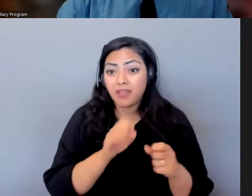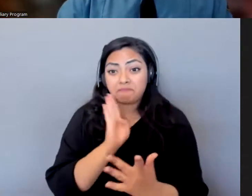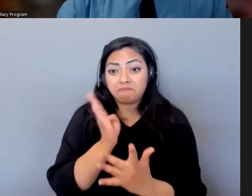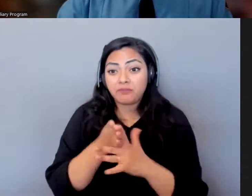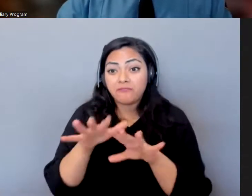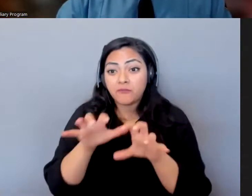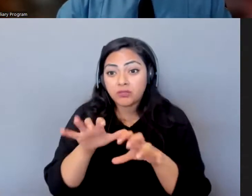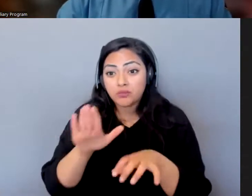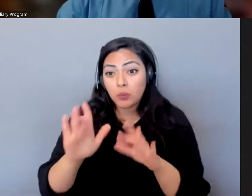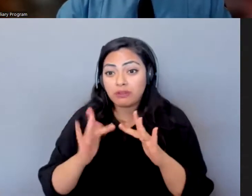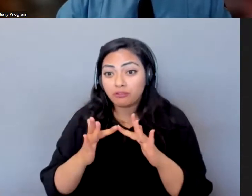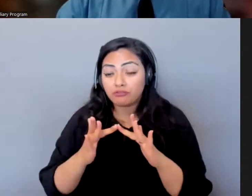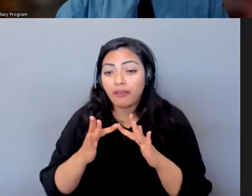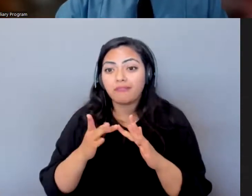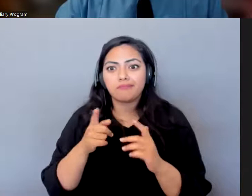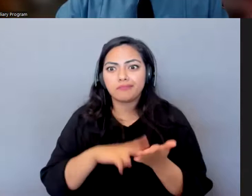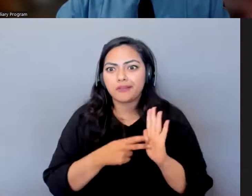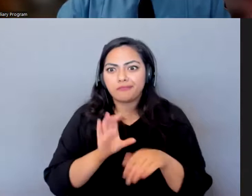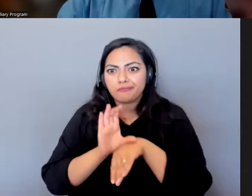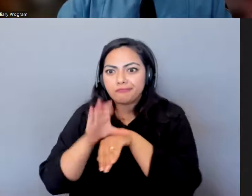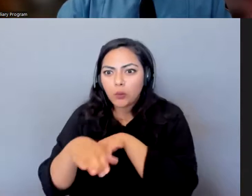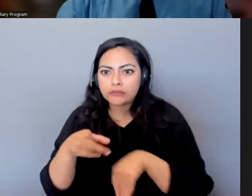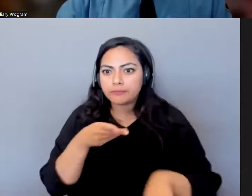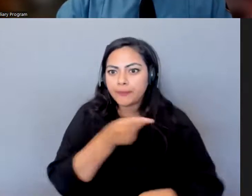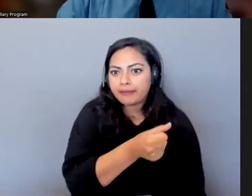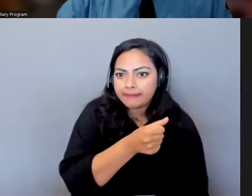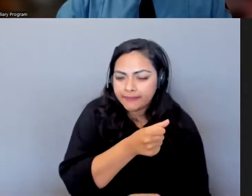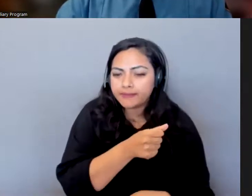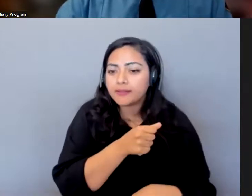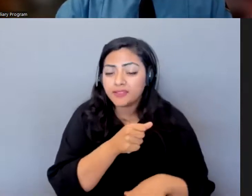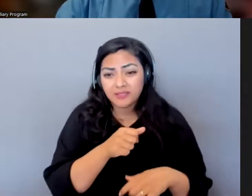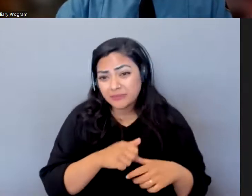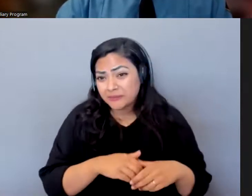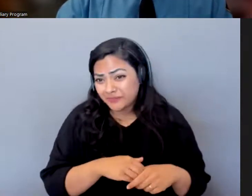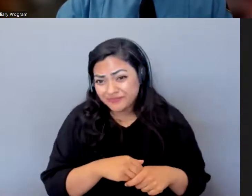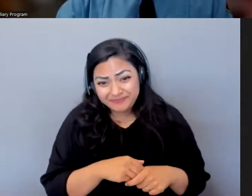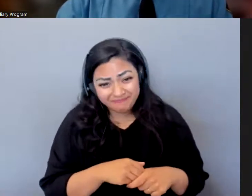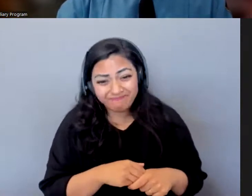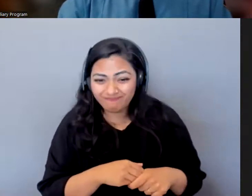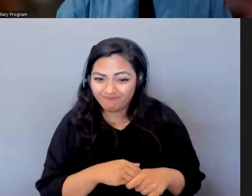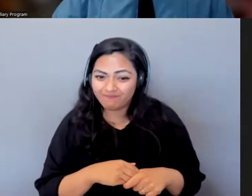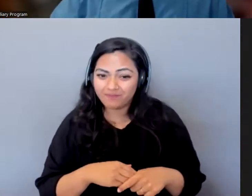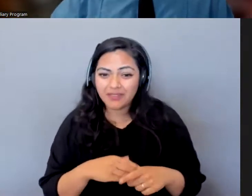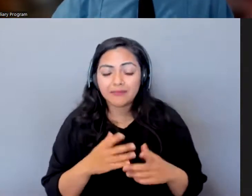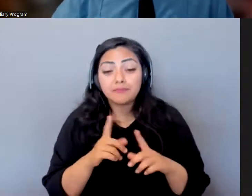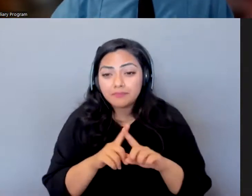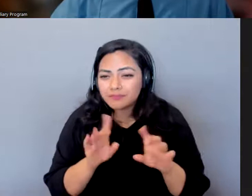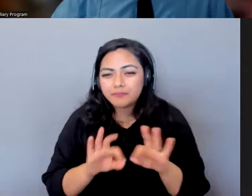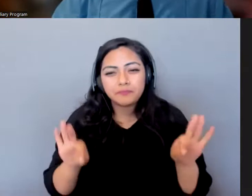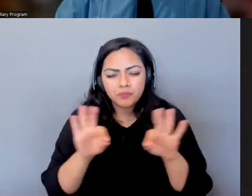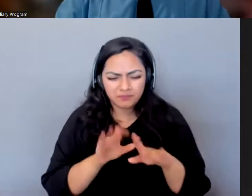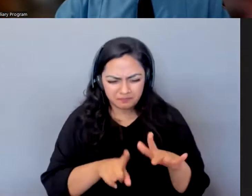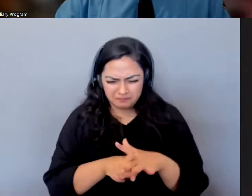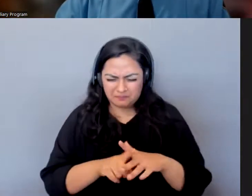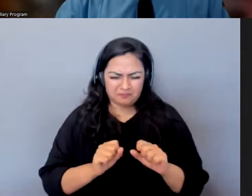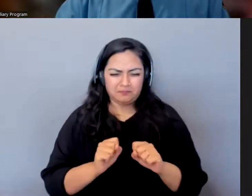right. There are people get that all the time. But by reporting it, sometimes we do